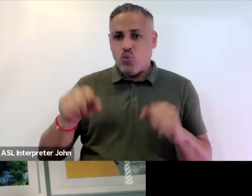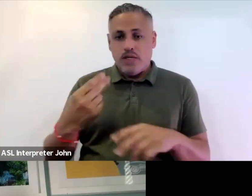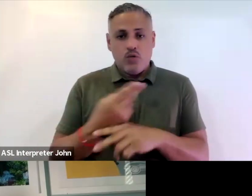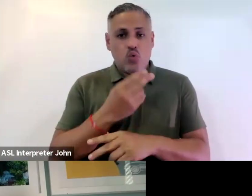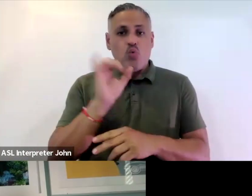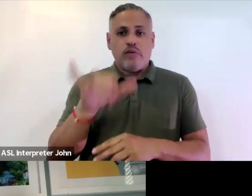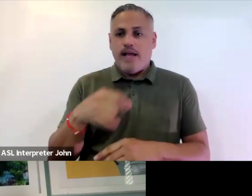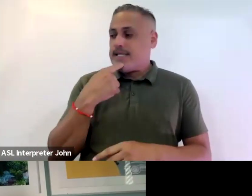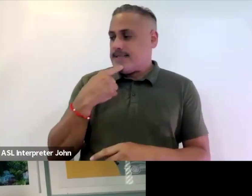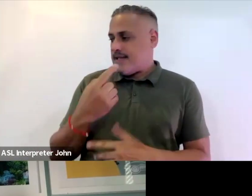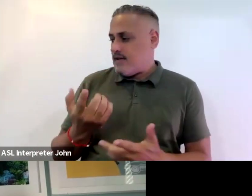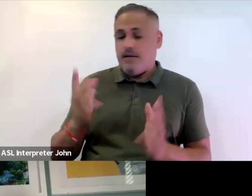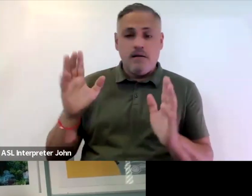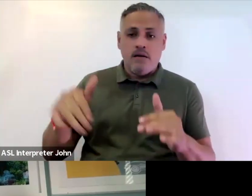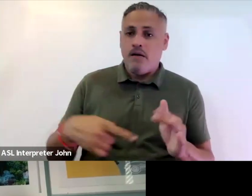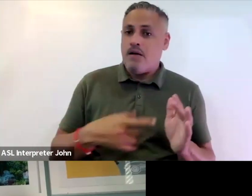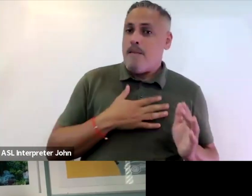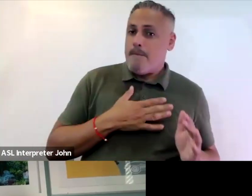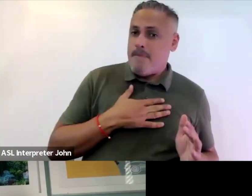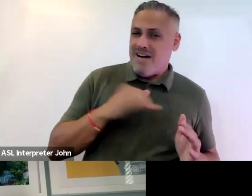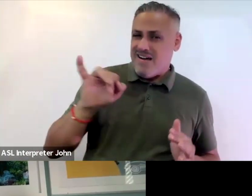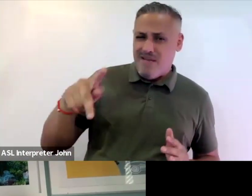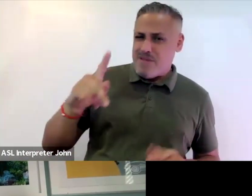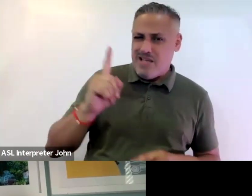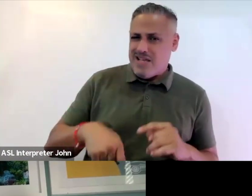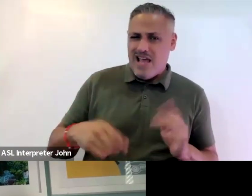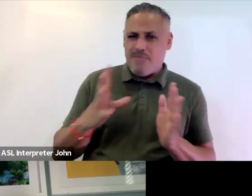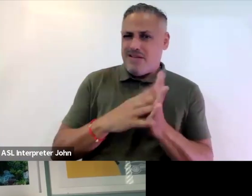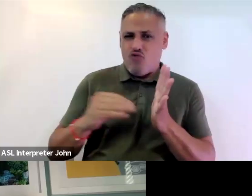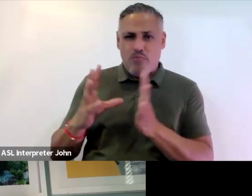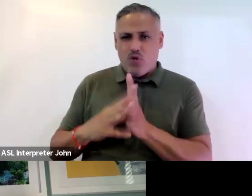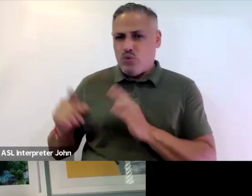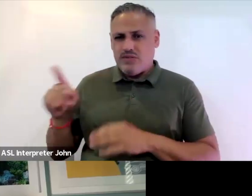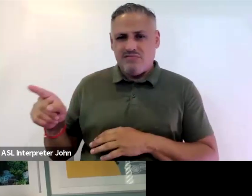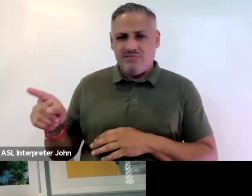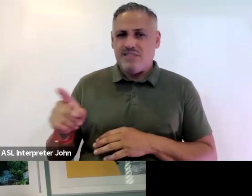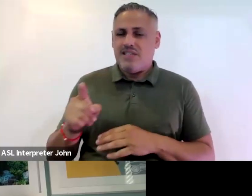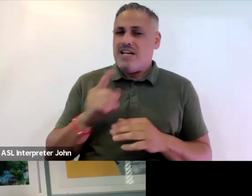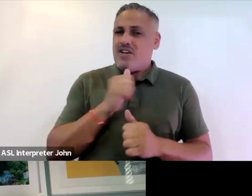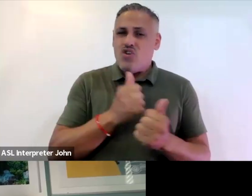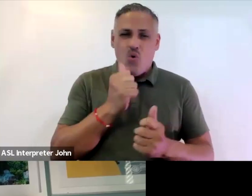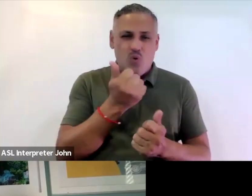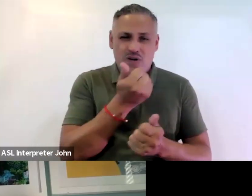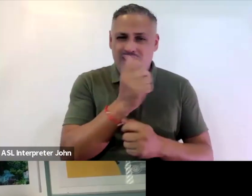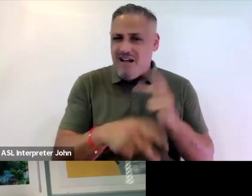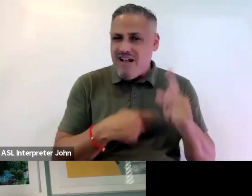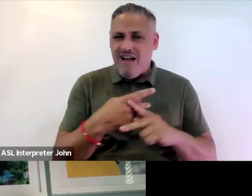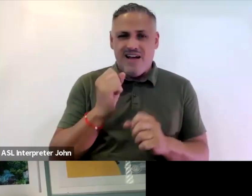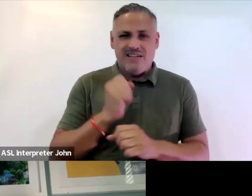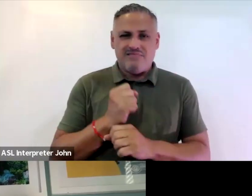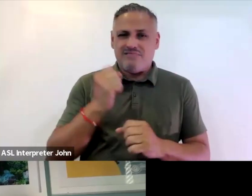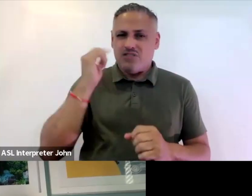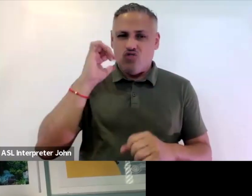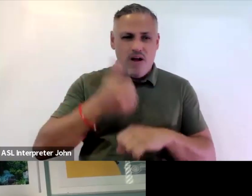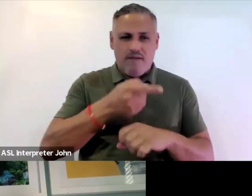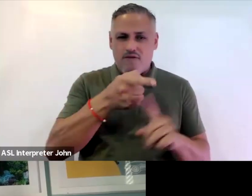say, hey, my IP cannot be reproduced, no derivative works created from it, et cetera,